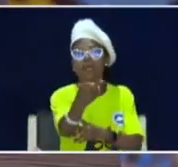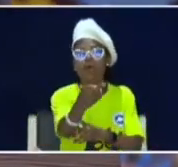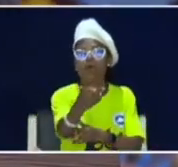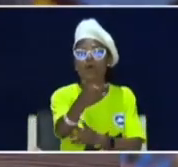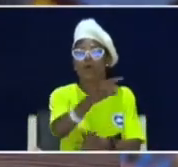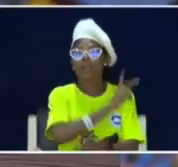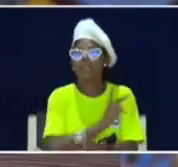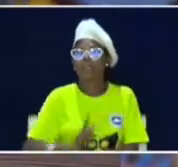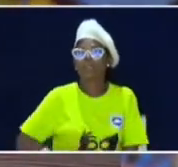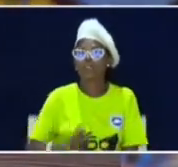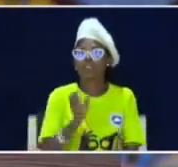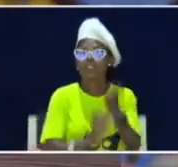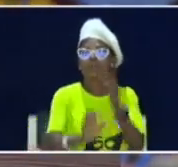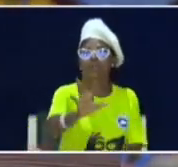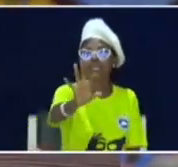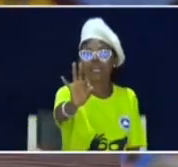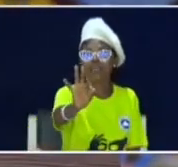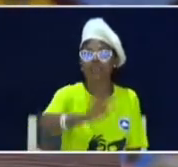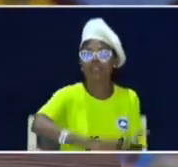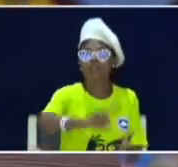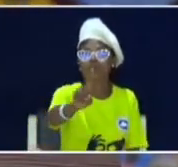chapter 9. Show me verse 1.